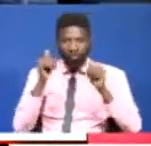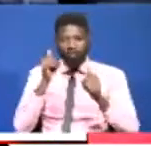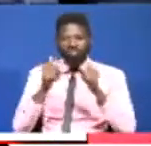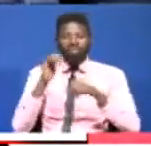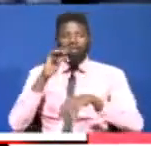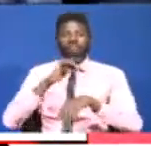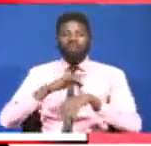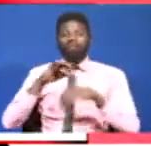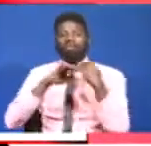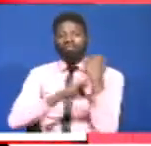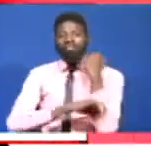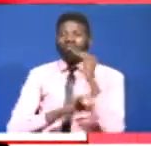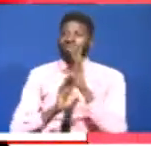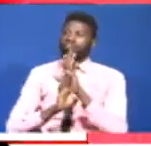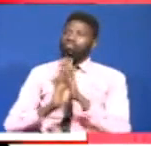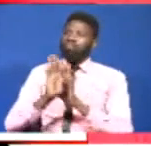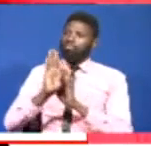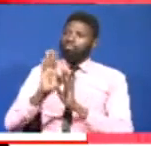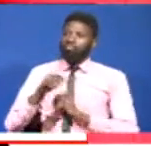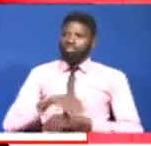country.